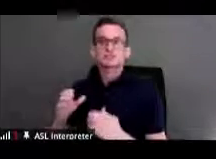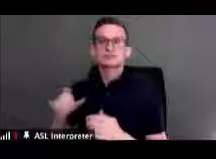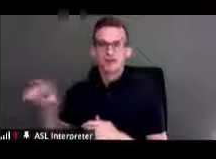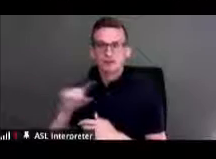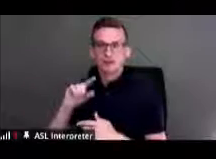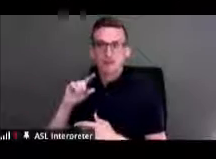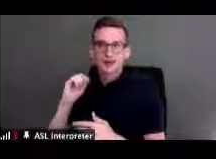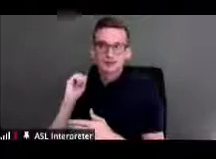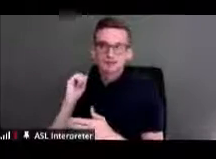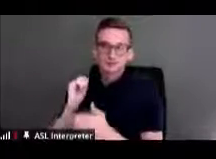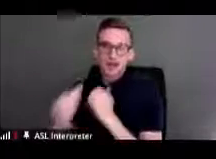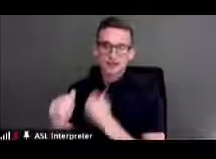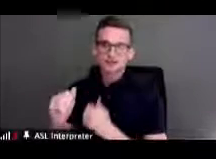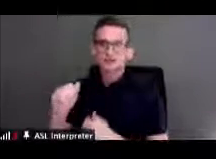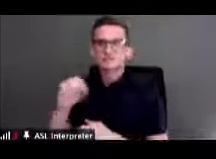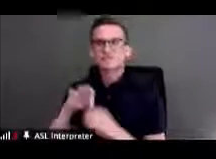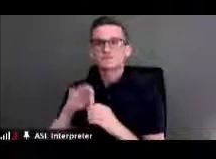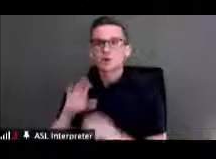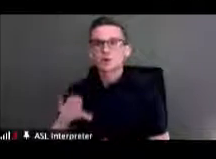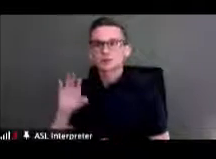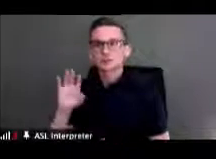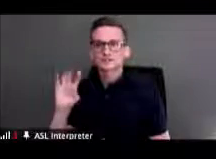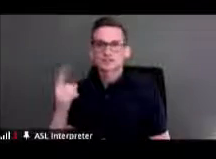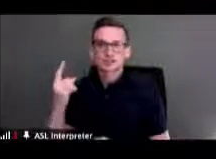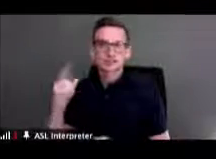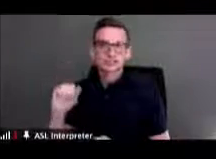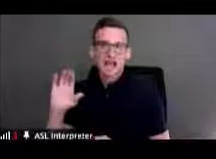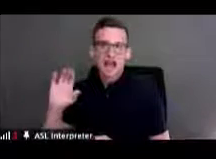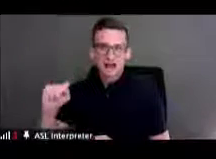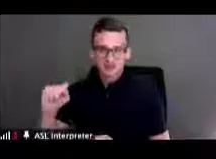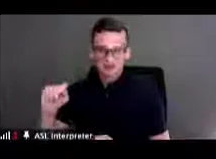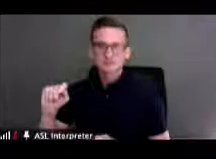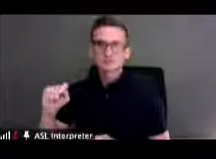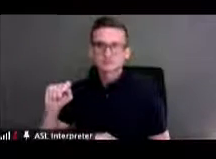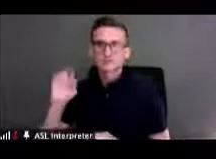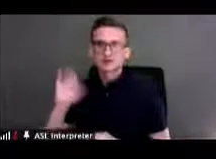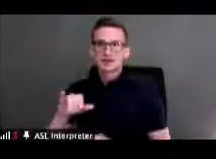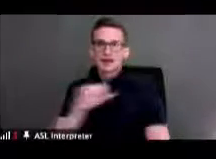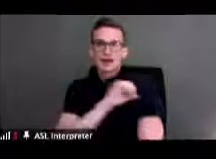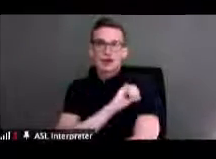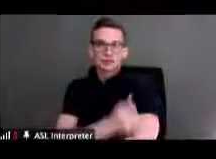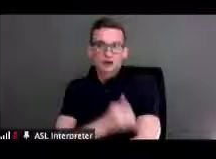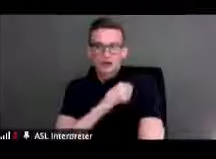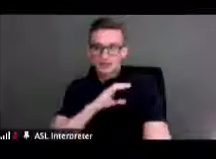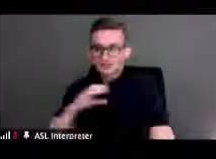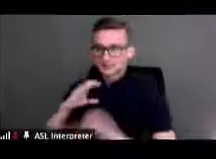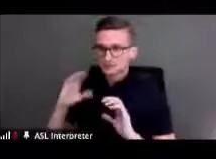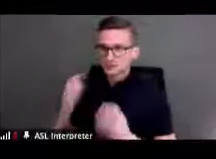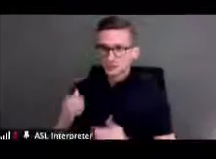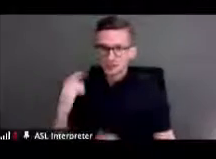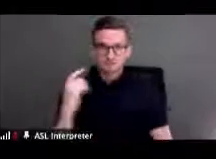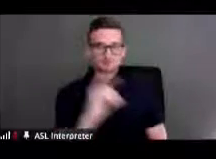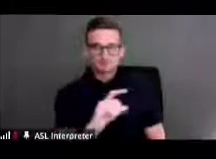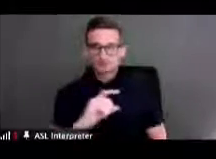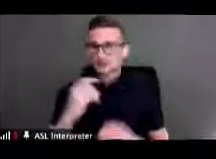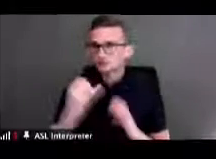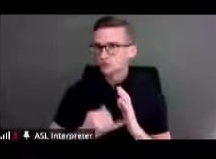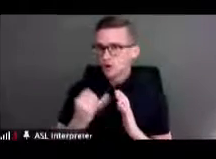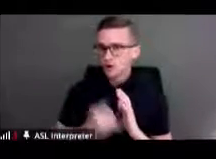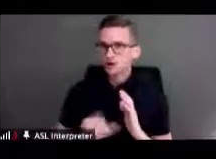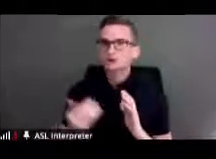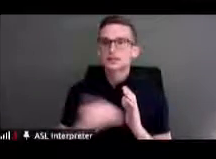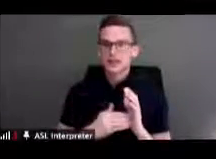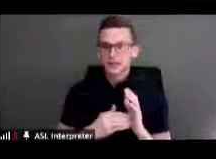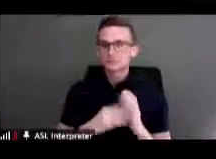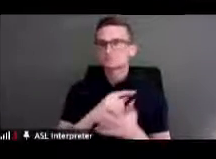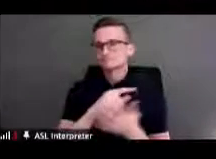Voters First Act. It authorized the commission to redraw or draw the new district lines for state senate, state assembly, and